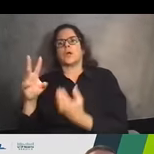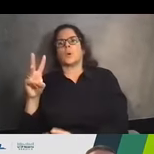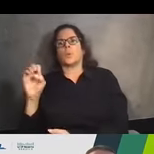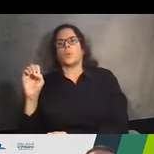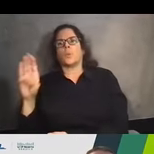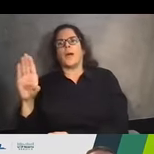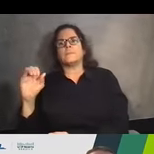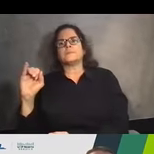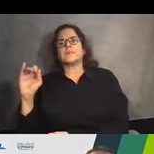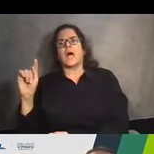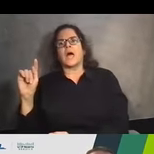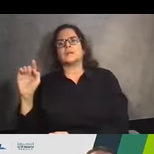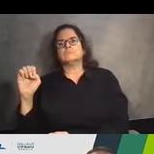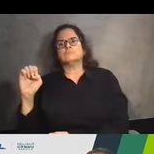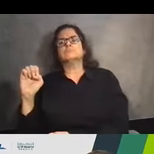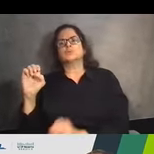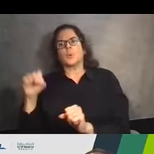take a little bit more time to look at it.